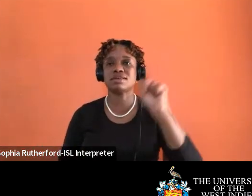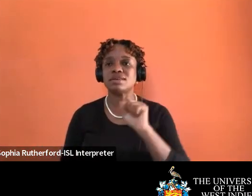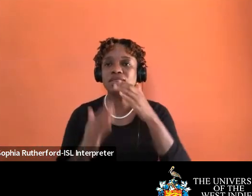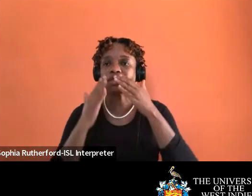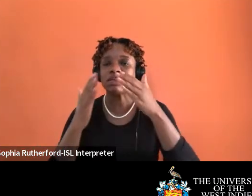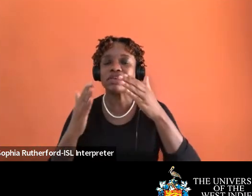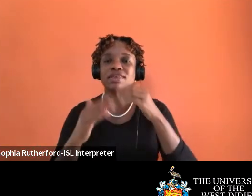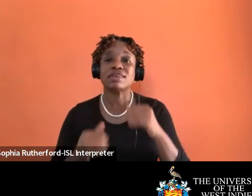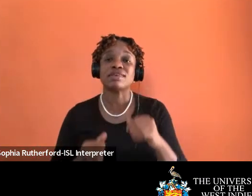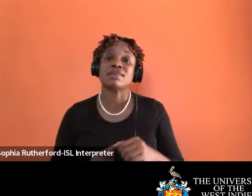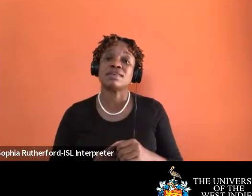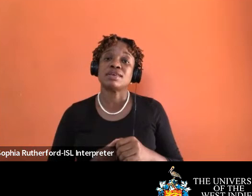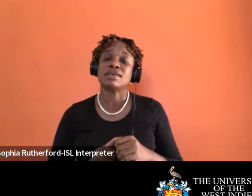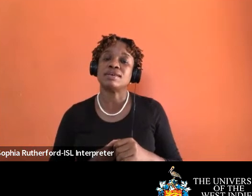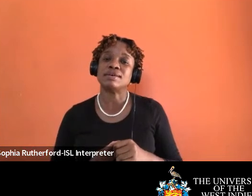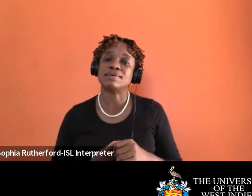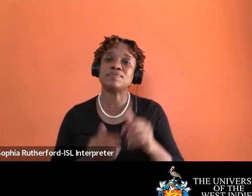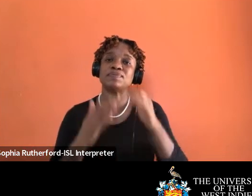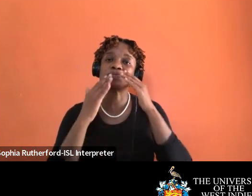Thank you.